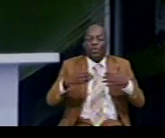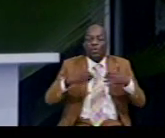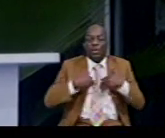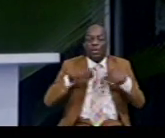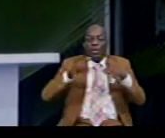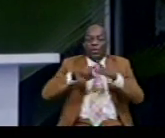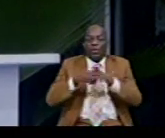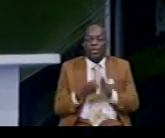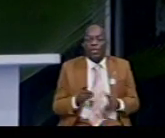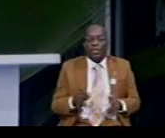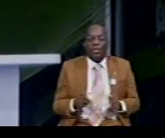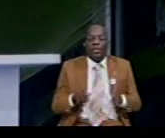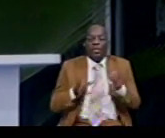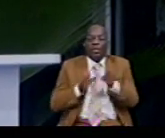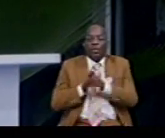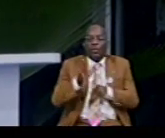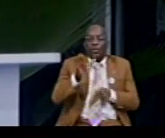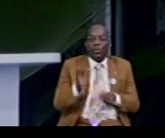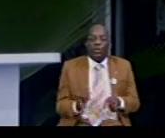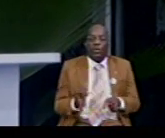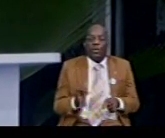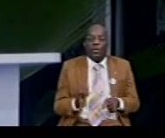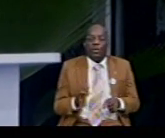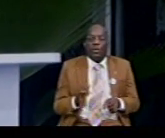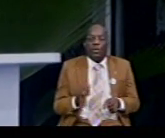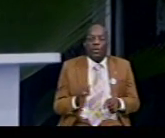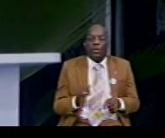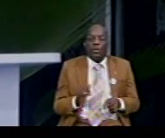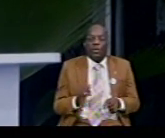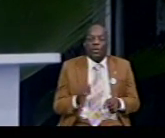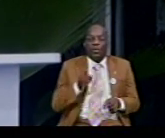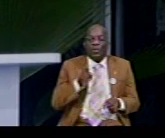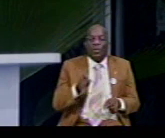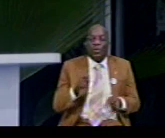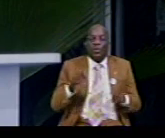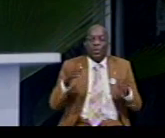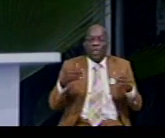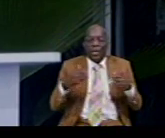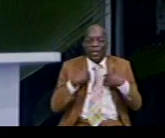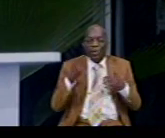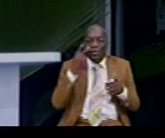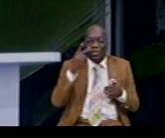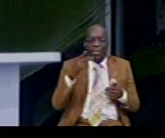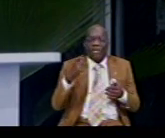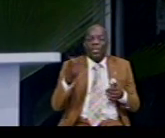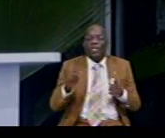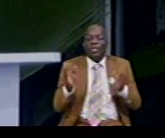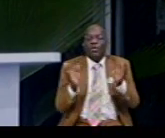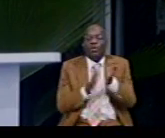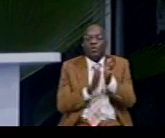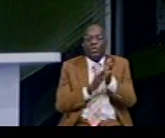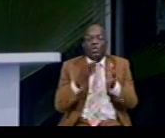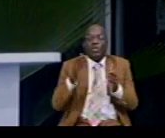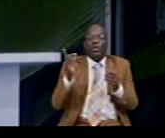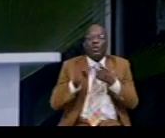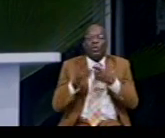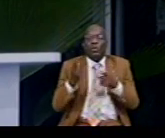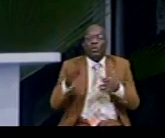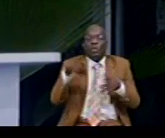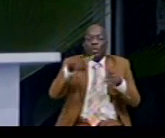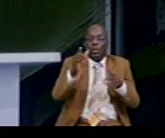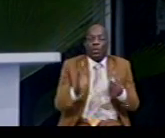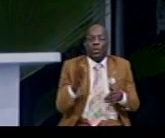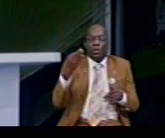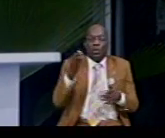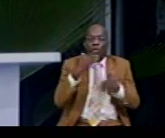fully. You are hearing the sound of music, the sound of praises to the God of heaven. I'm reading in